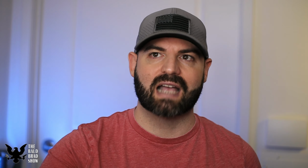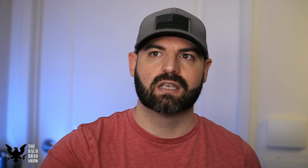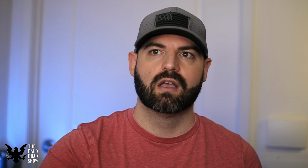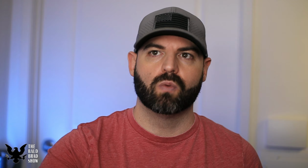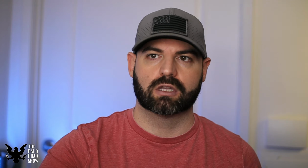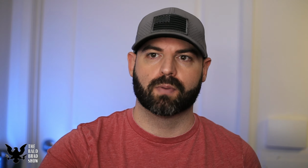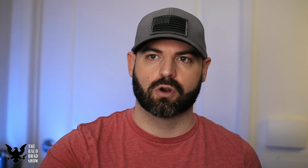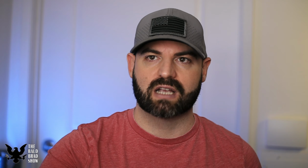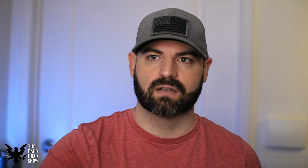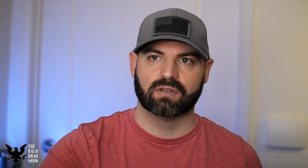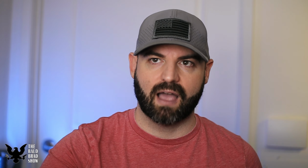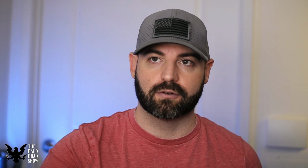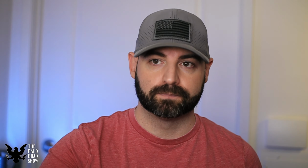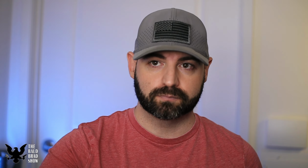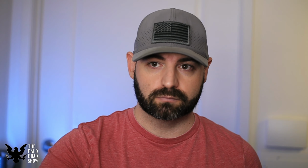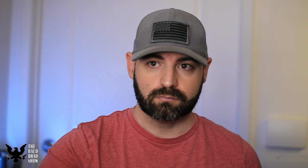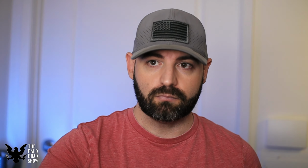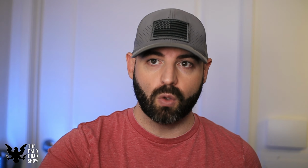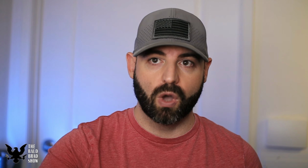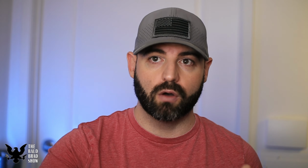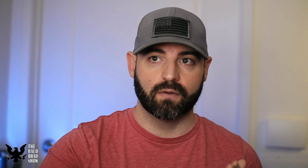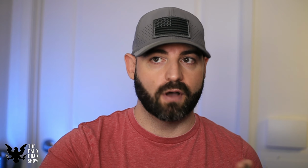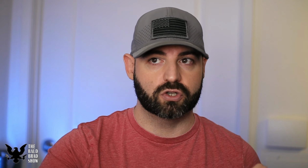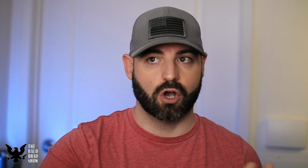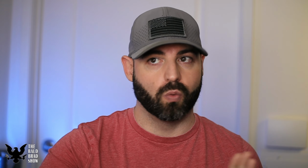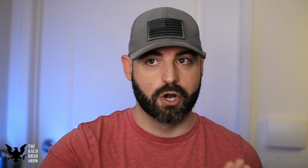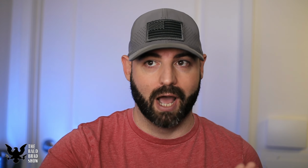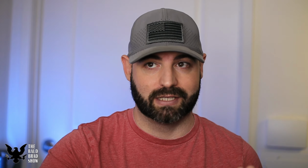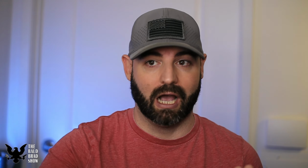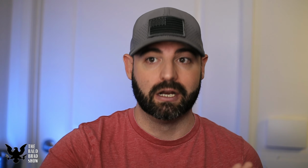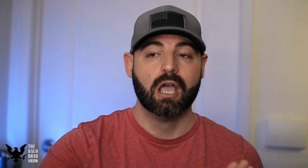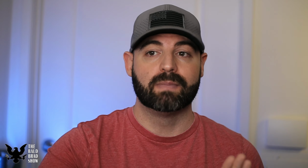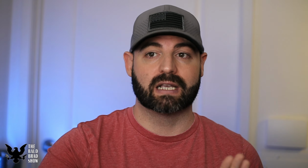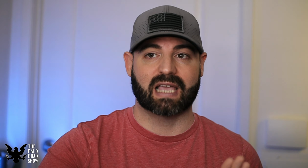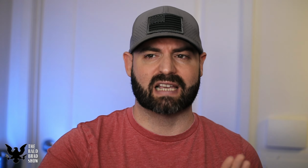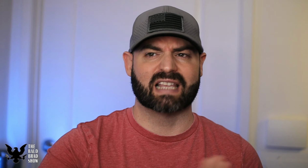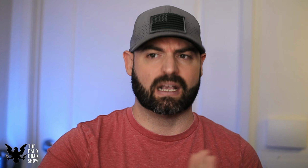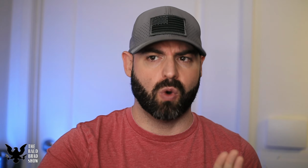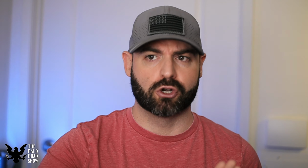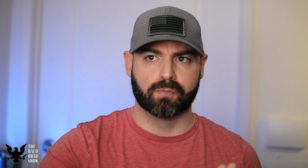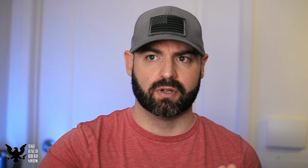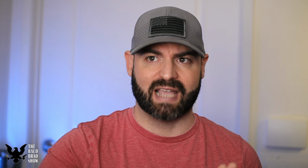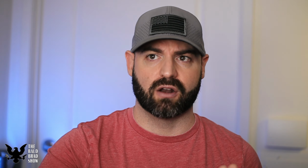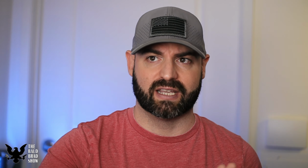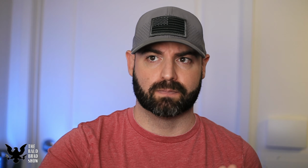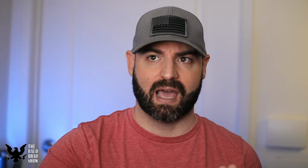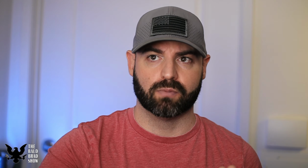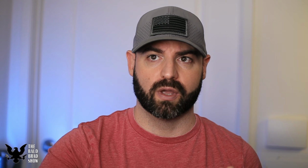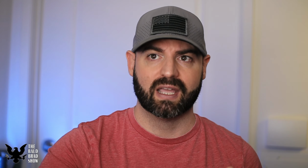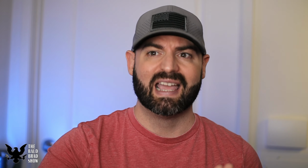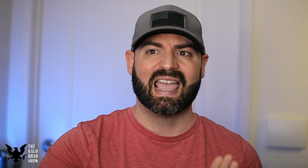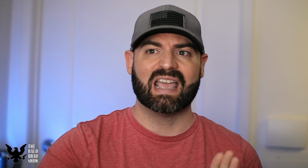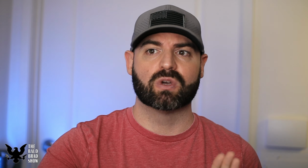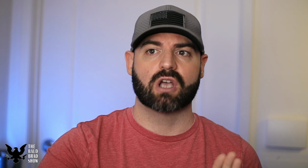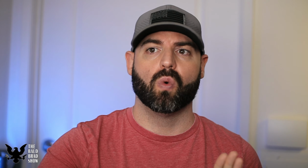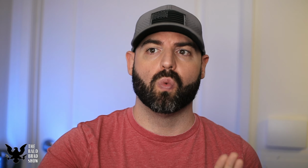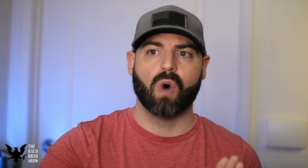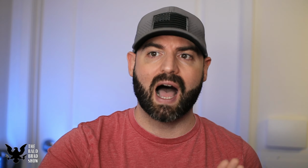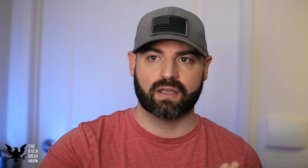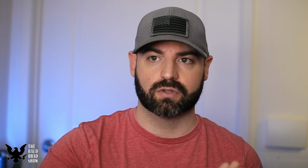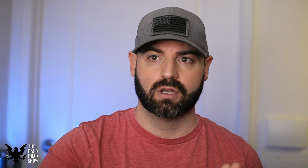always sides with the progressive left. Well, folks, oh, we're not done, because like I said, they quadrupled down on this bad boy. It